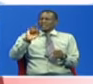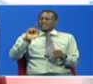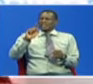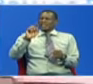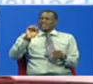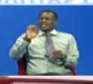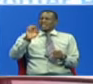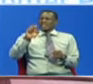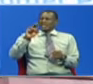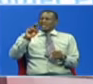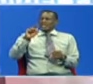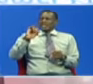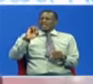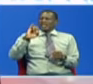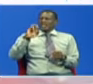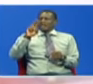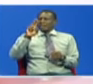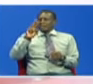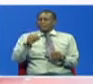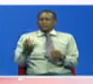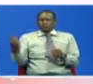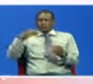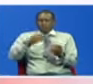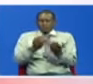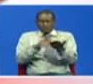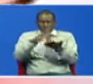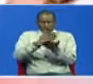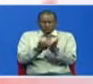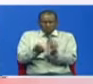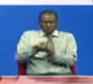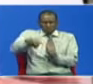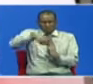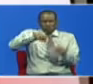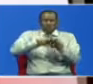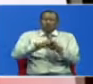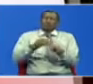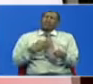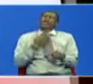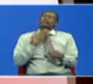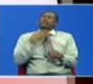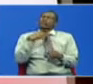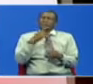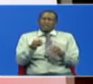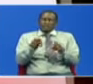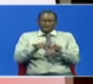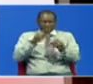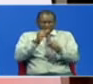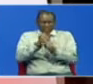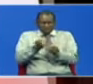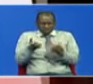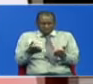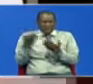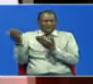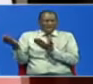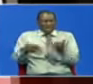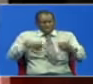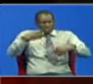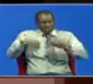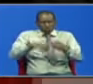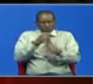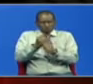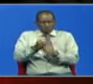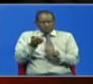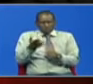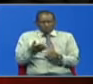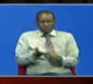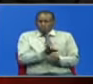least share this with us. But again, I would like to say, as they have done today, let us continue doing this. To